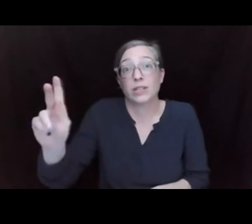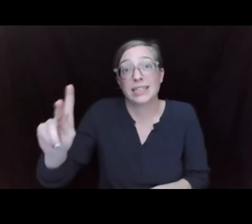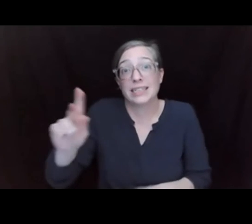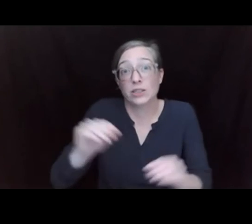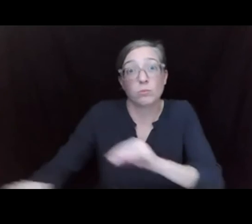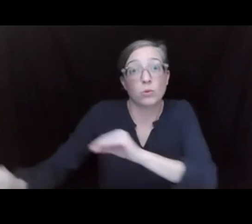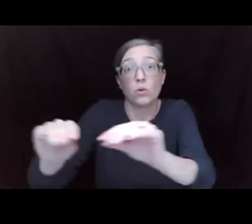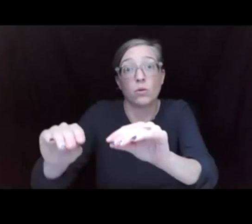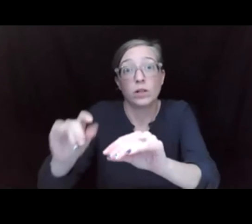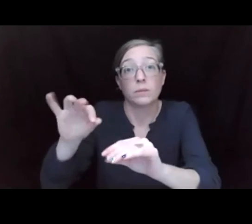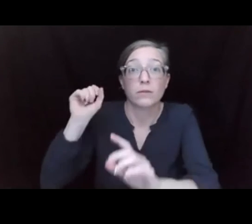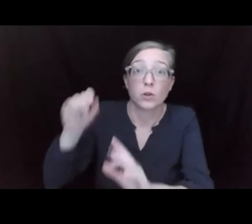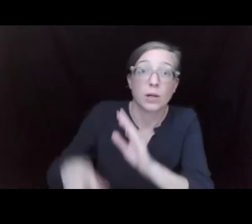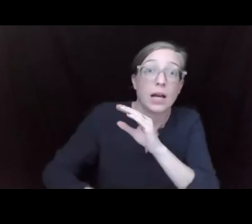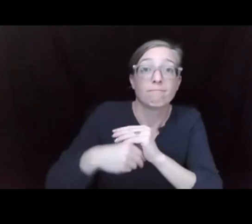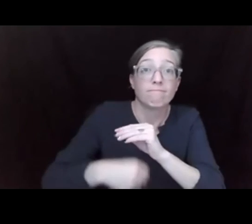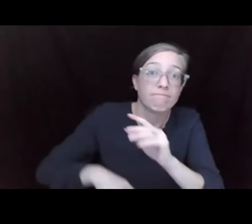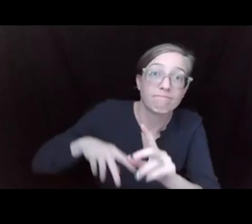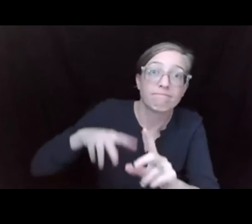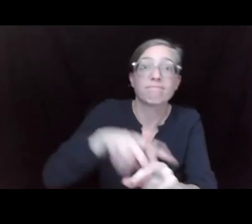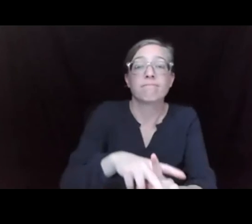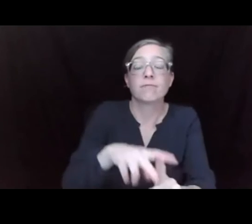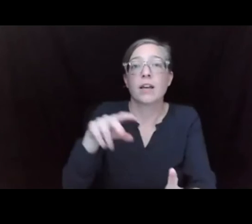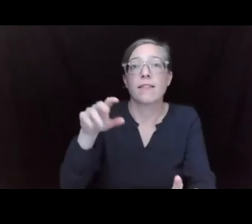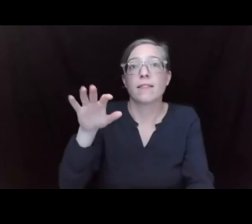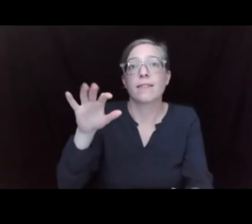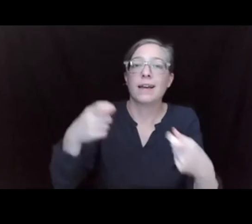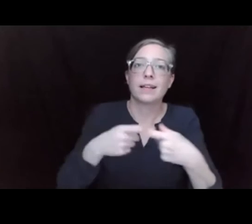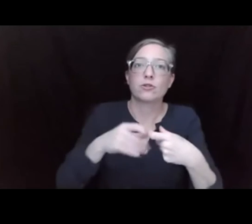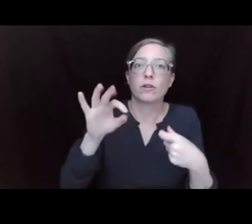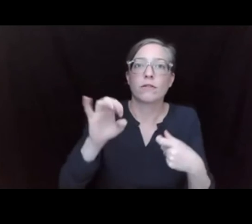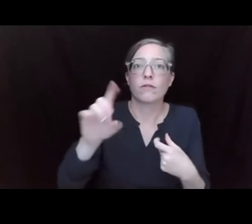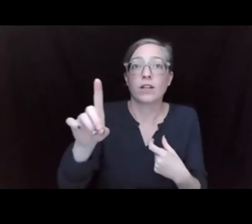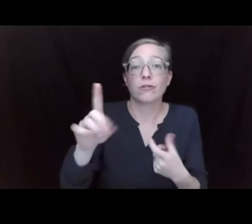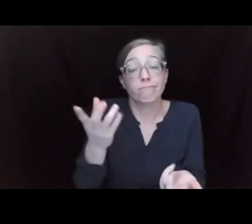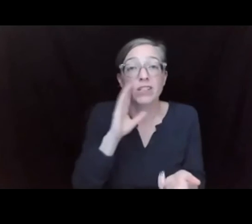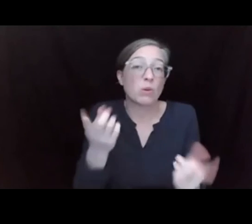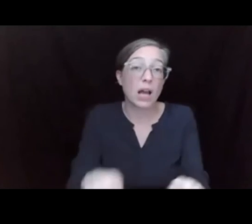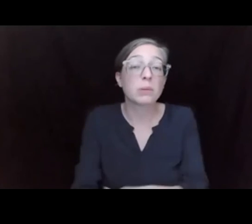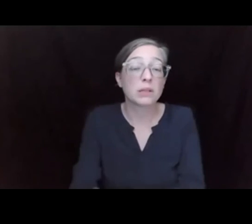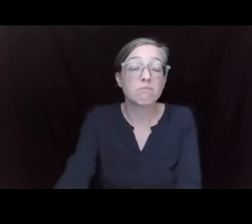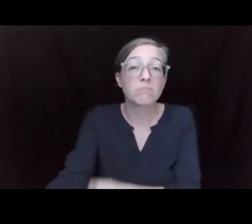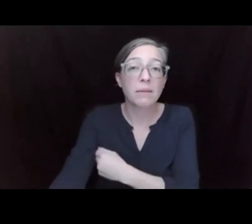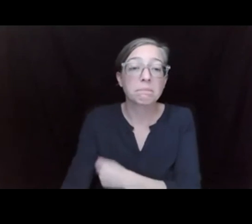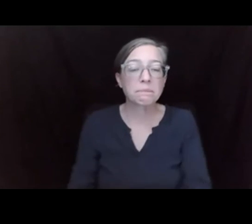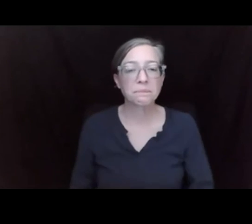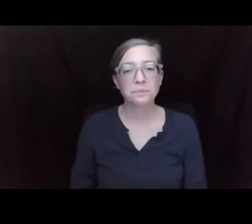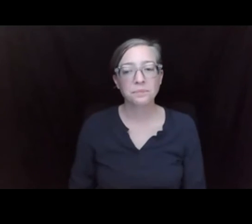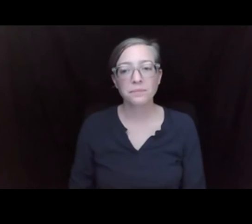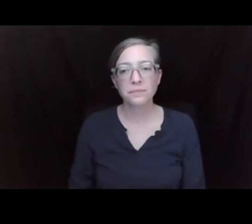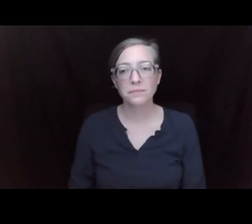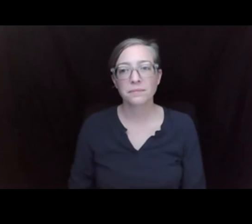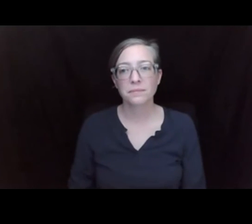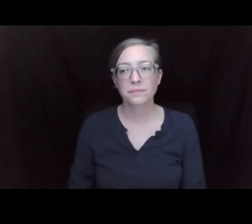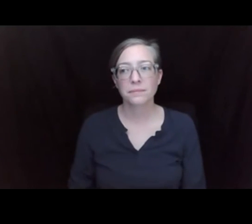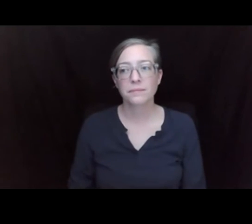have electrosmosis. As long as the forces are present, the phenomena are bound to happen. So yeah. Let me add